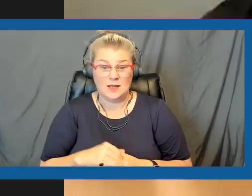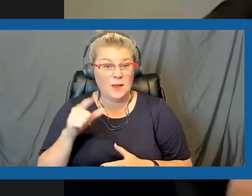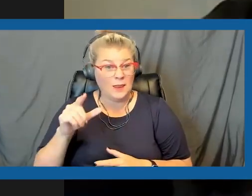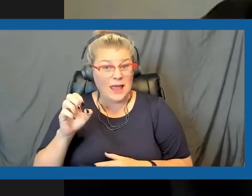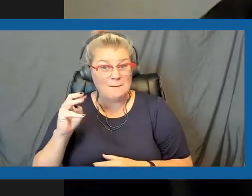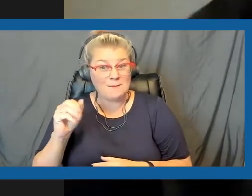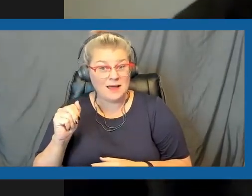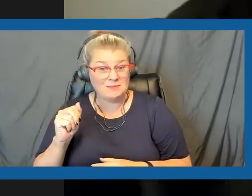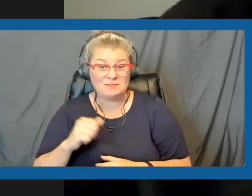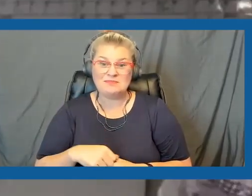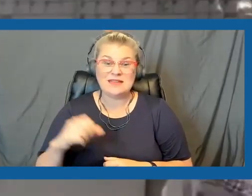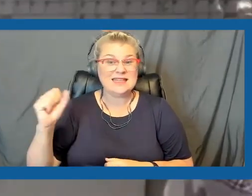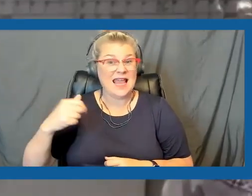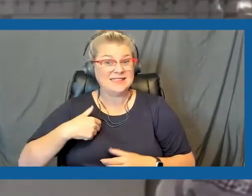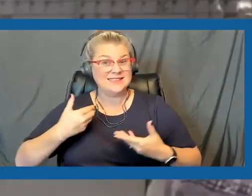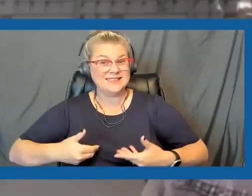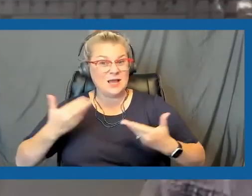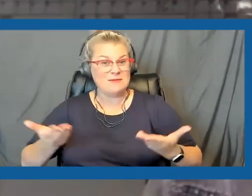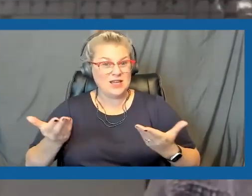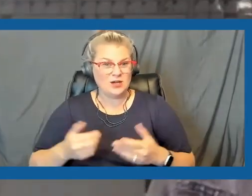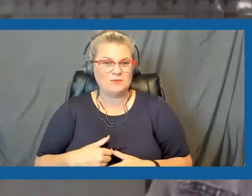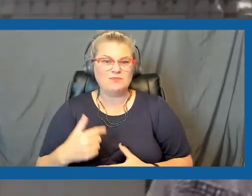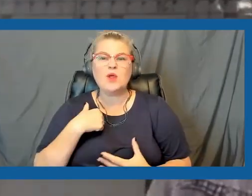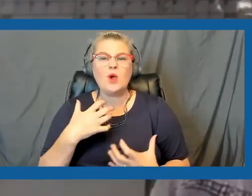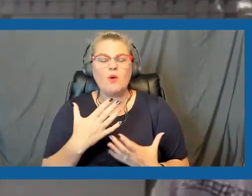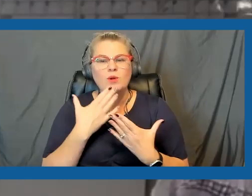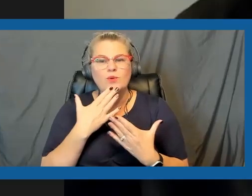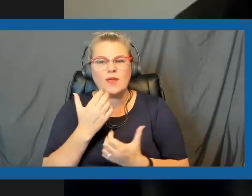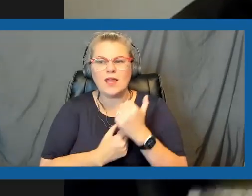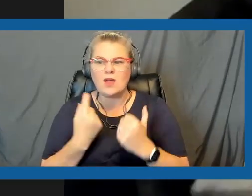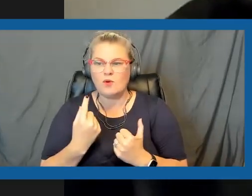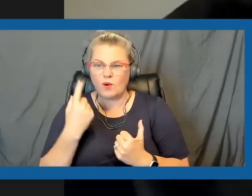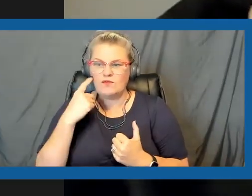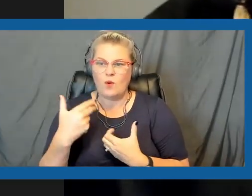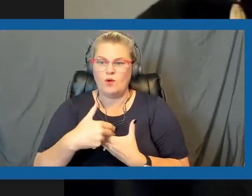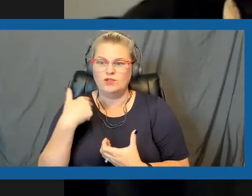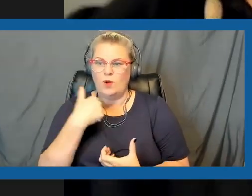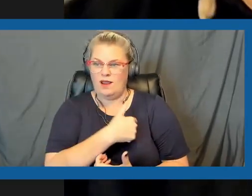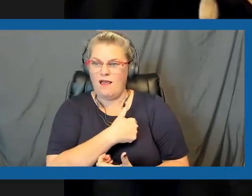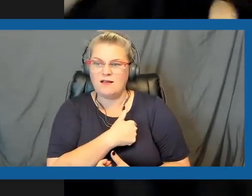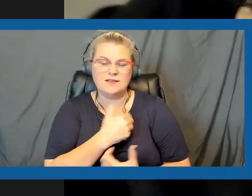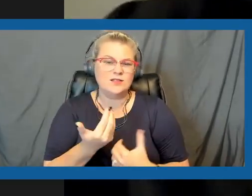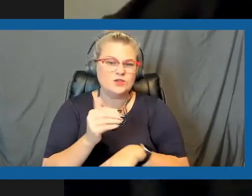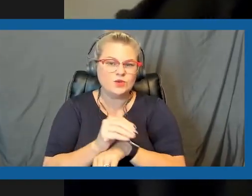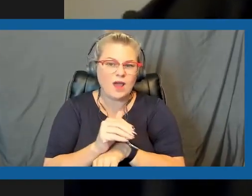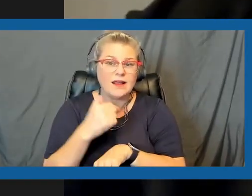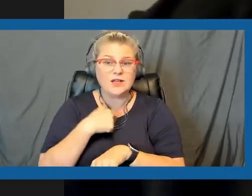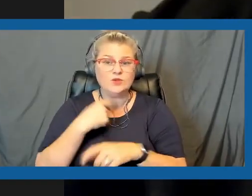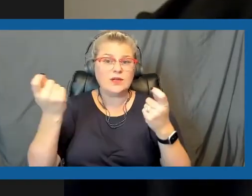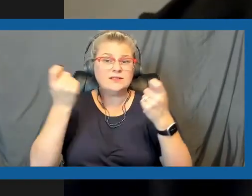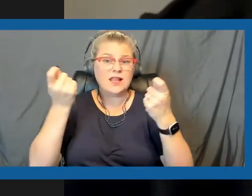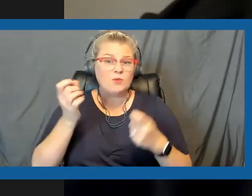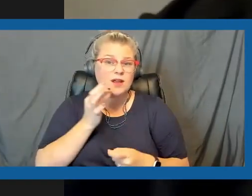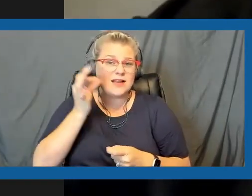Emma? I'm here. I want to thank everyone for joining us tonight as we celebrate the Native